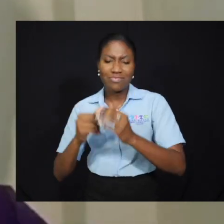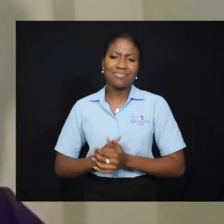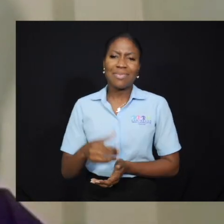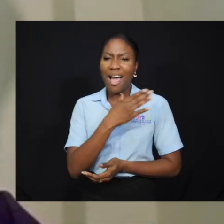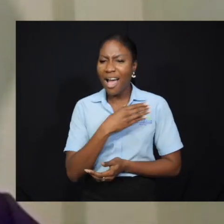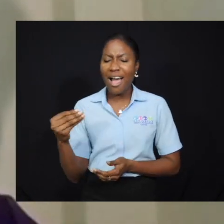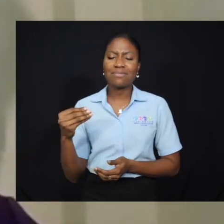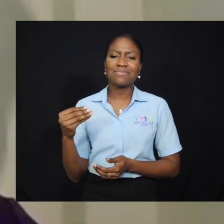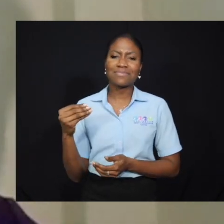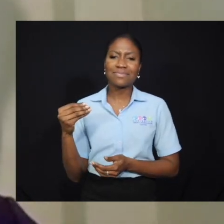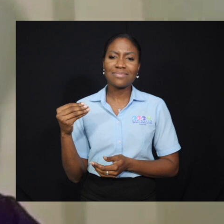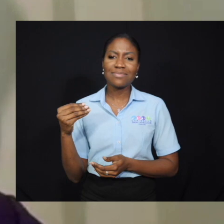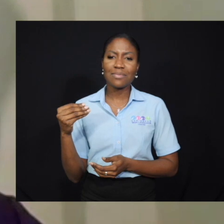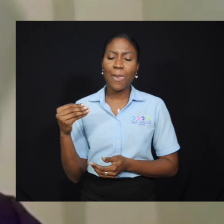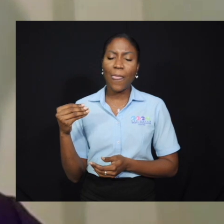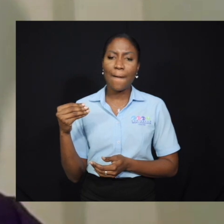free copies and so forth.